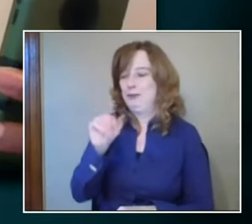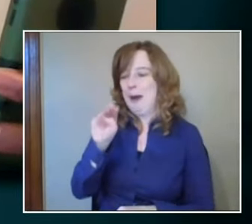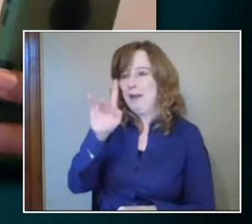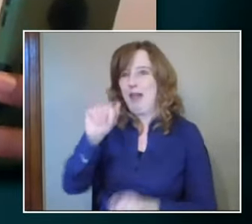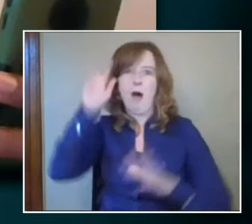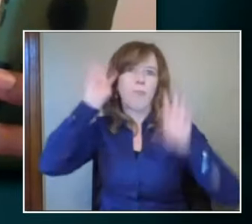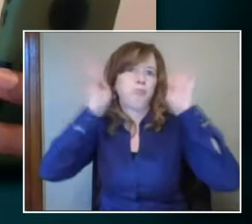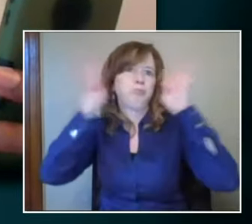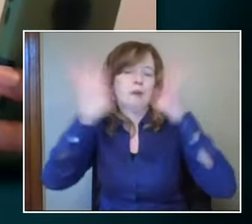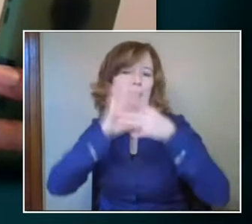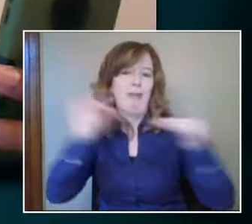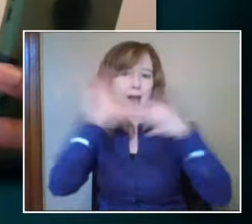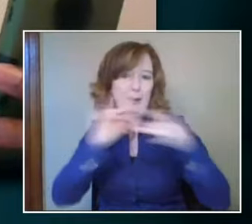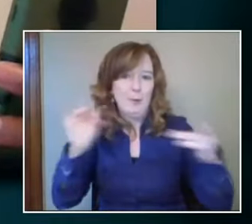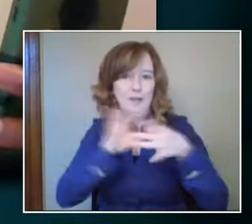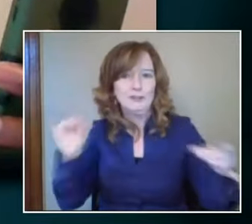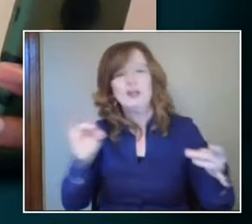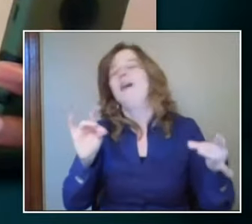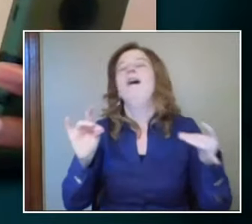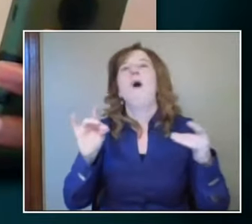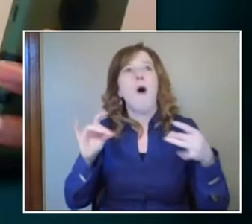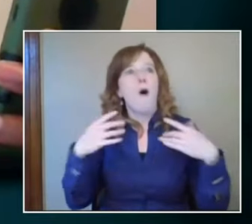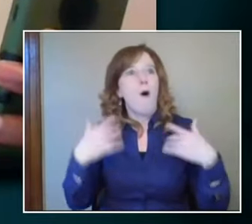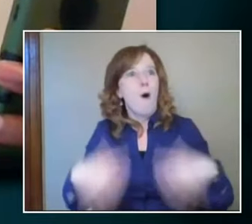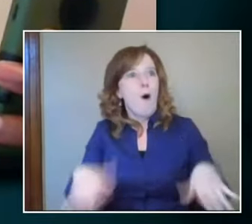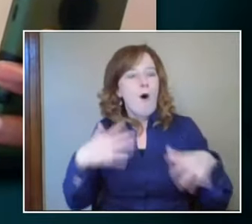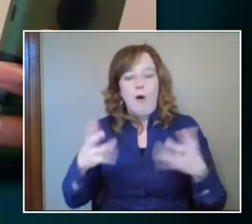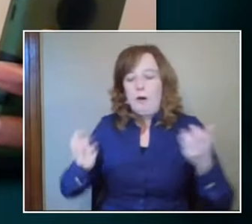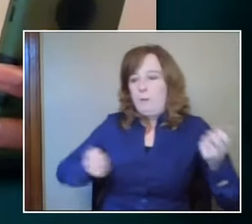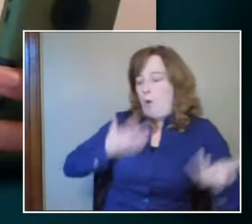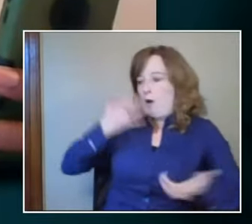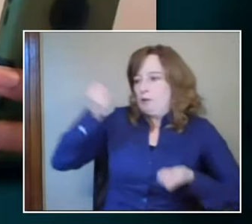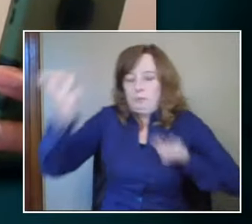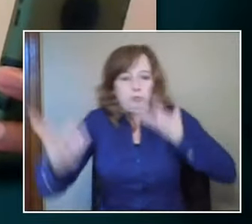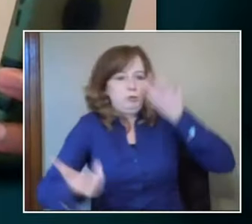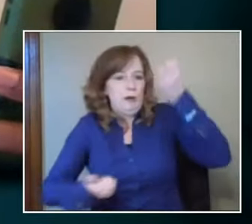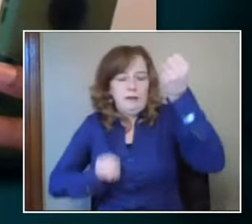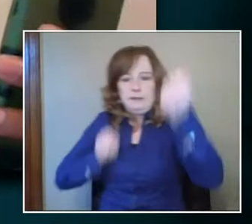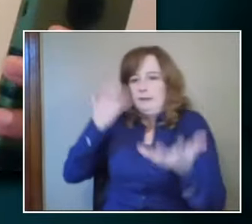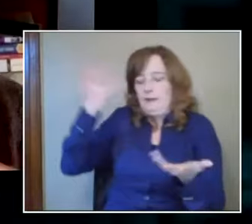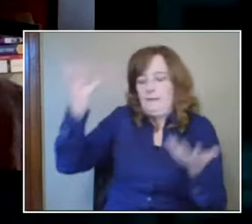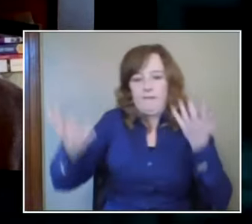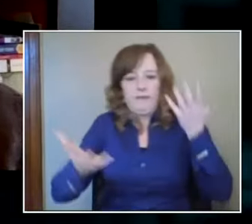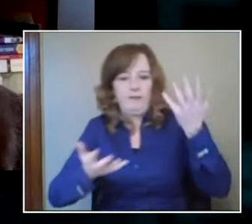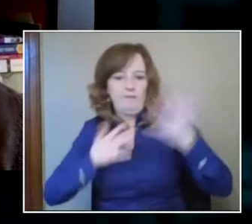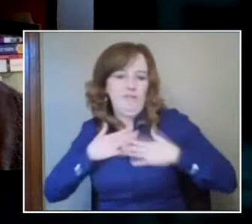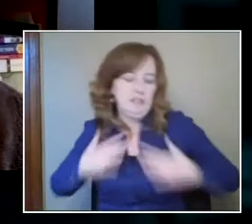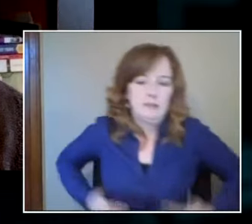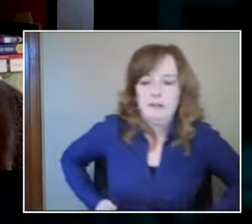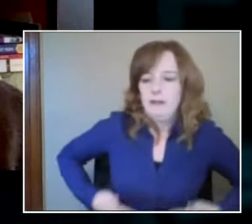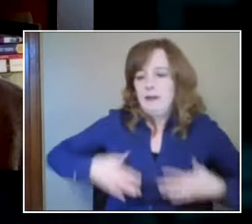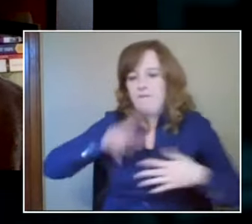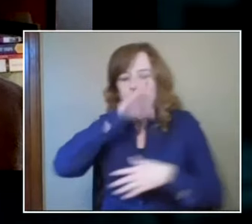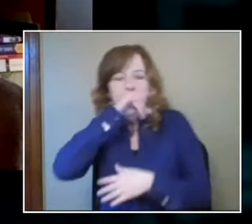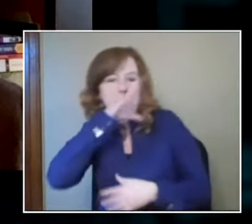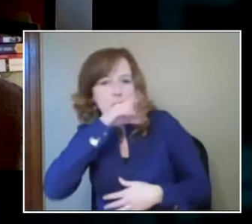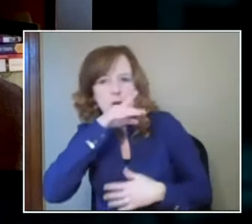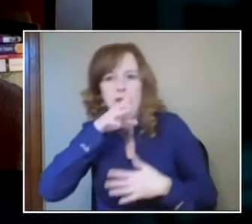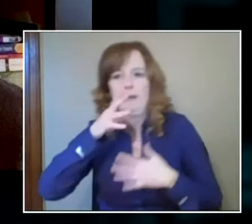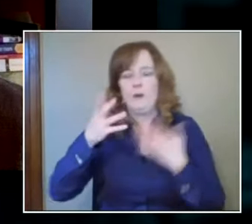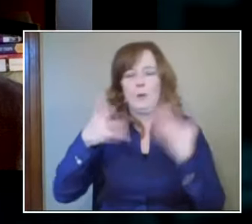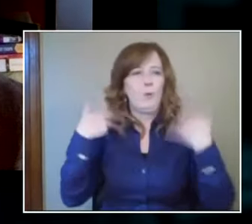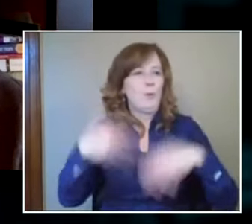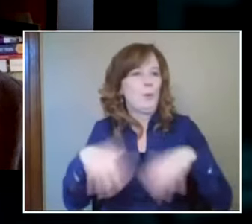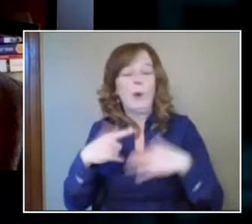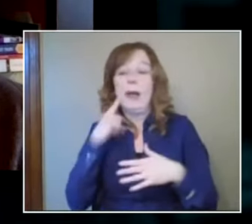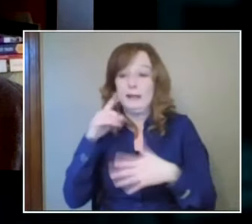it allowed him to become so much more expressive physically and vocally. And he learned from that, and he was able to apply